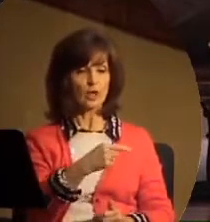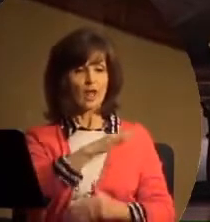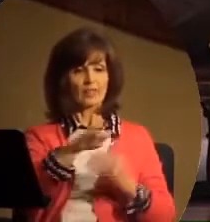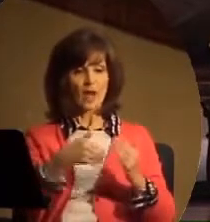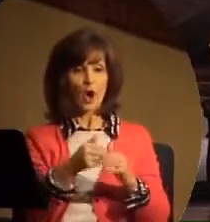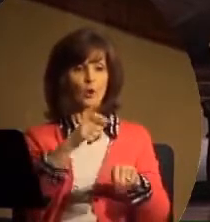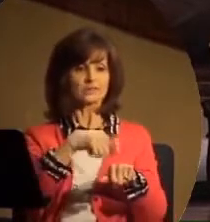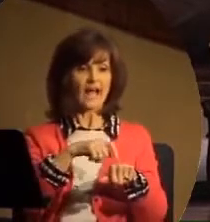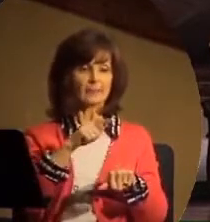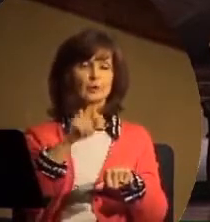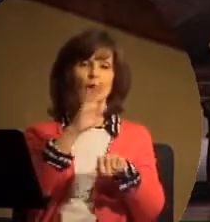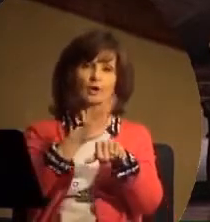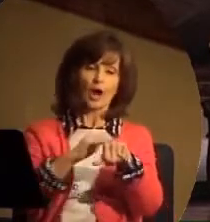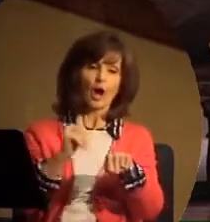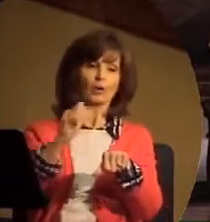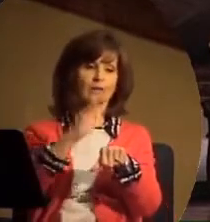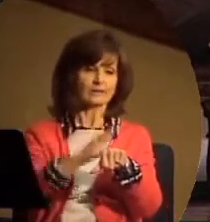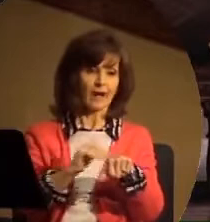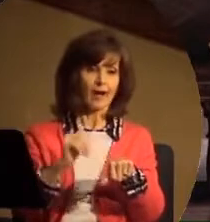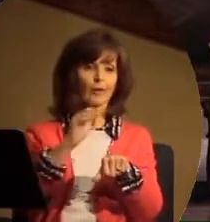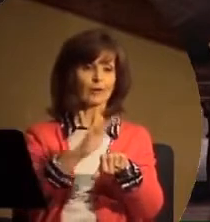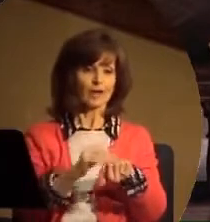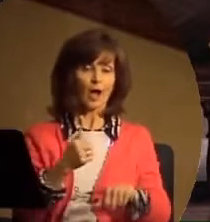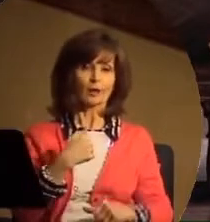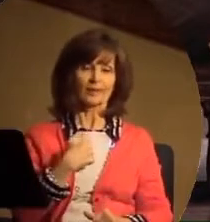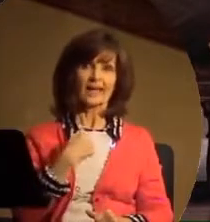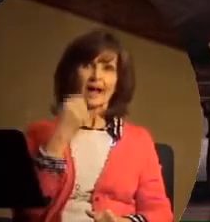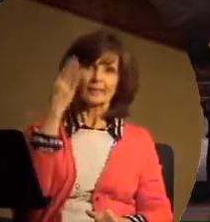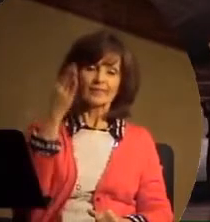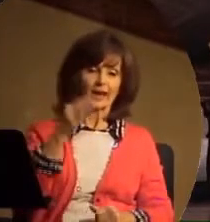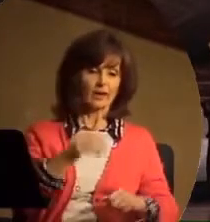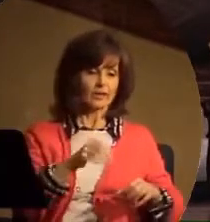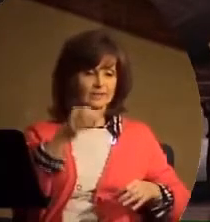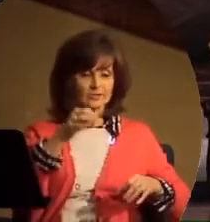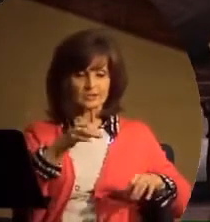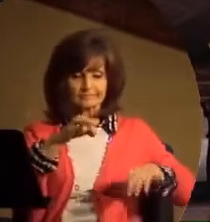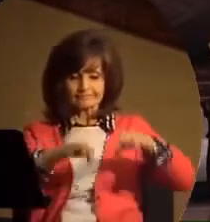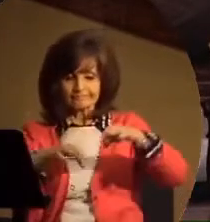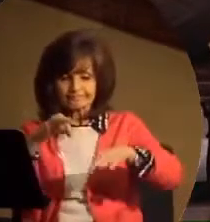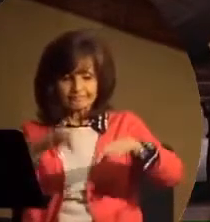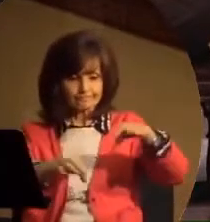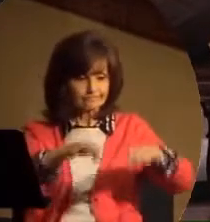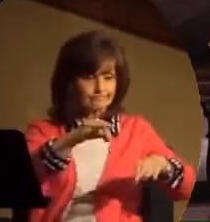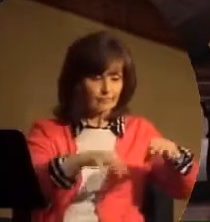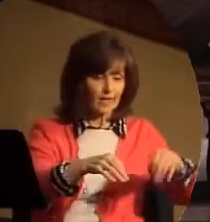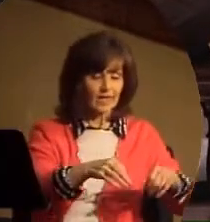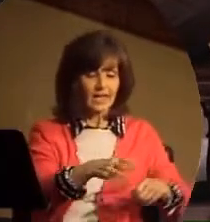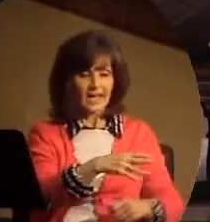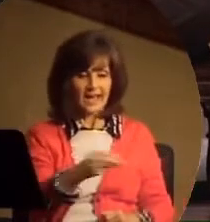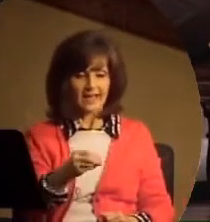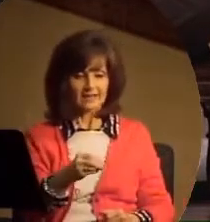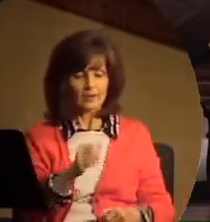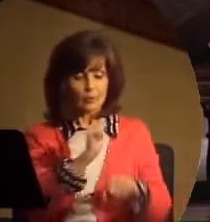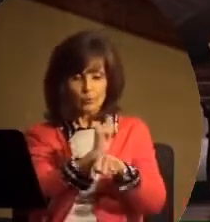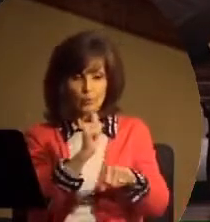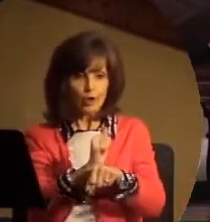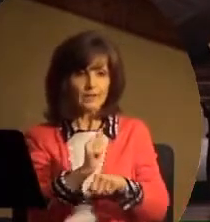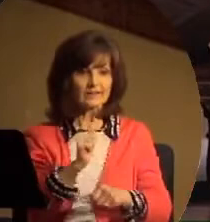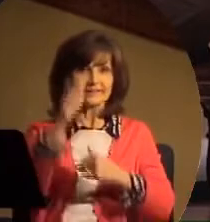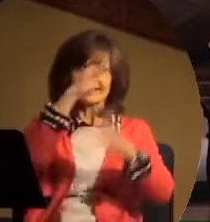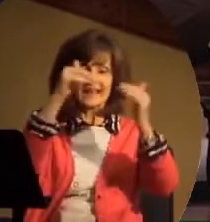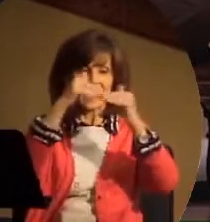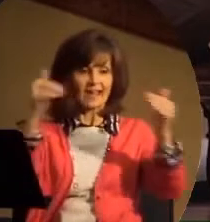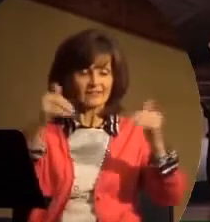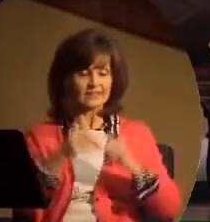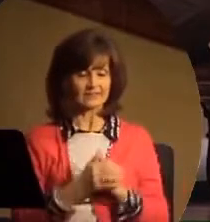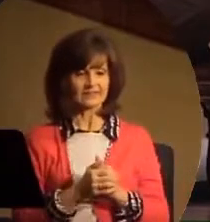there calling, crying out to me, I've been up here maneuvering the pieces. I've been up here pulling the levers. I've been up here